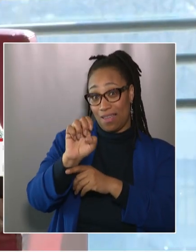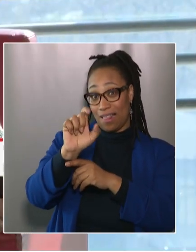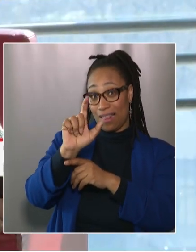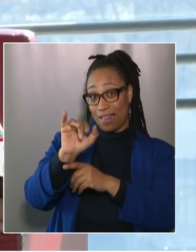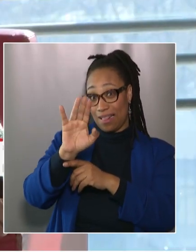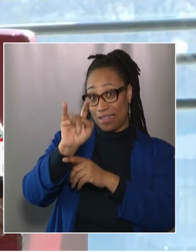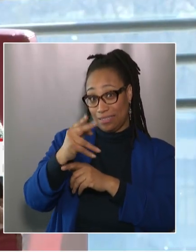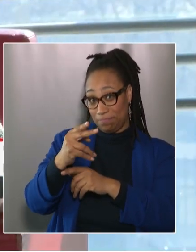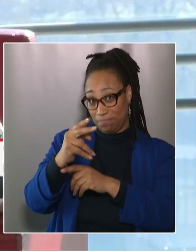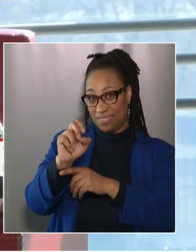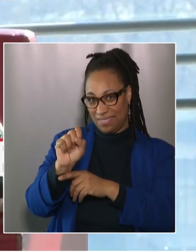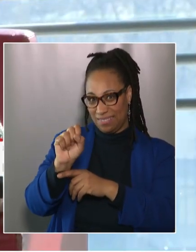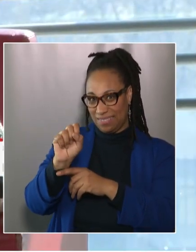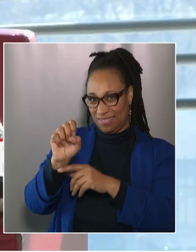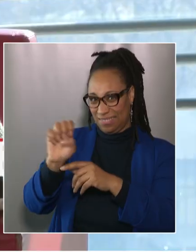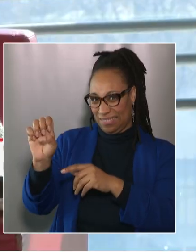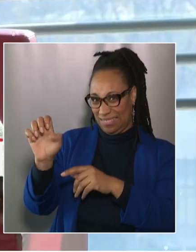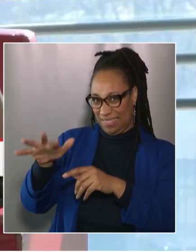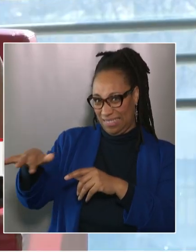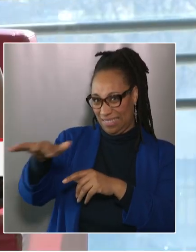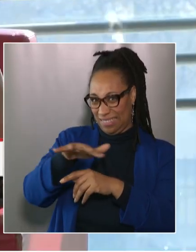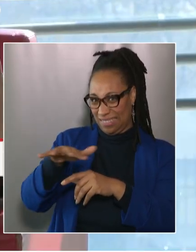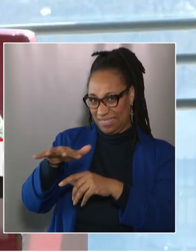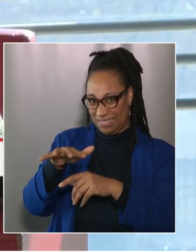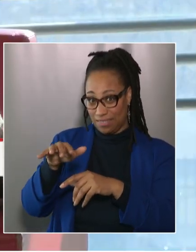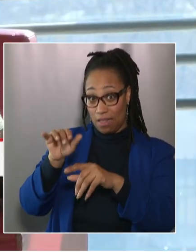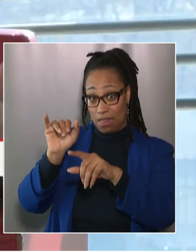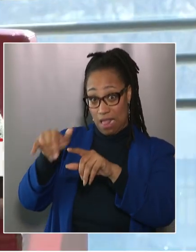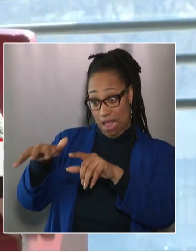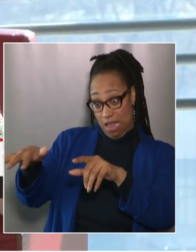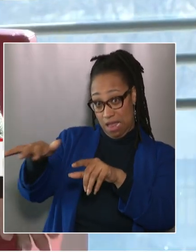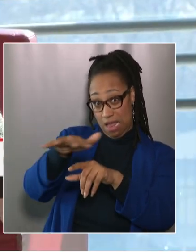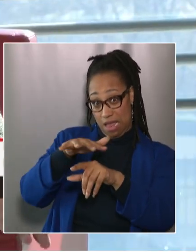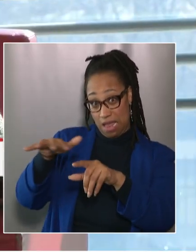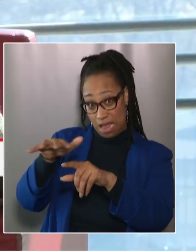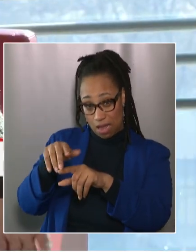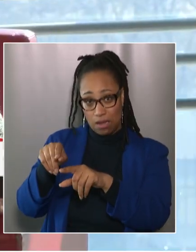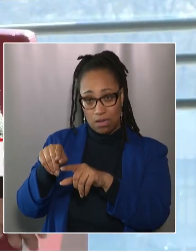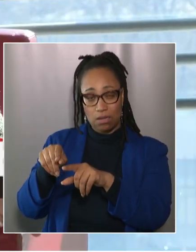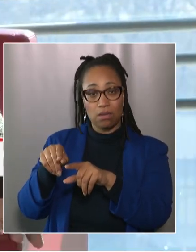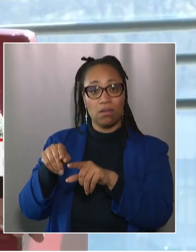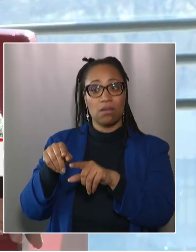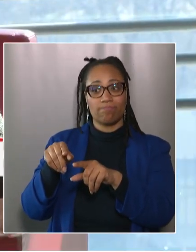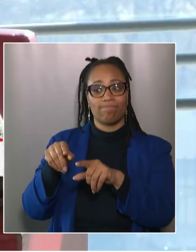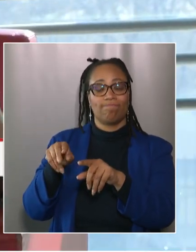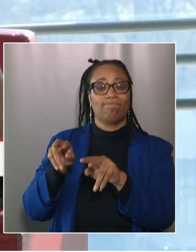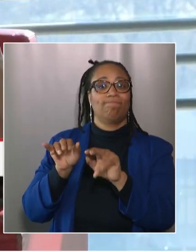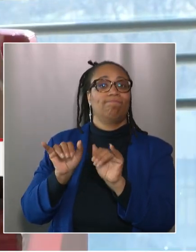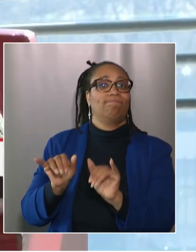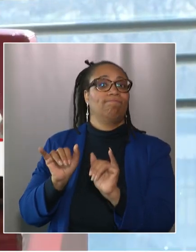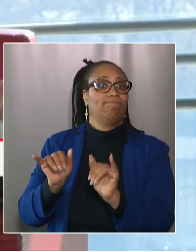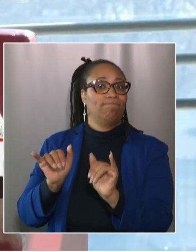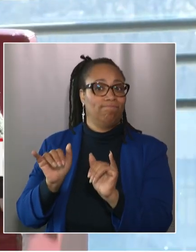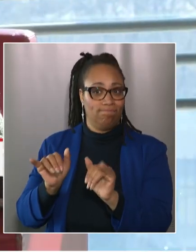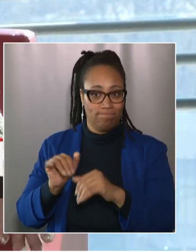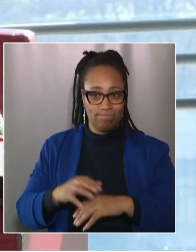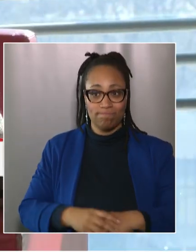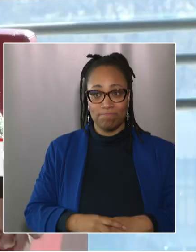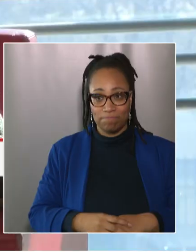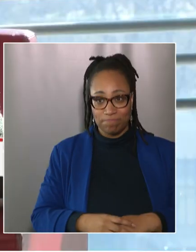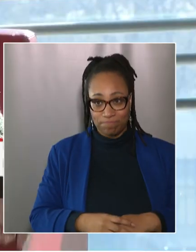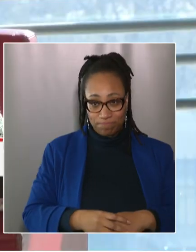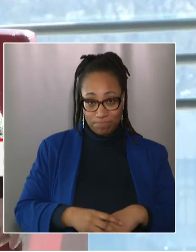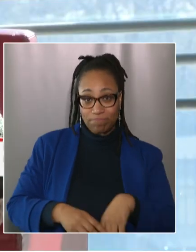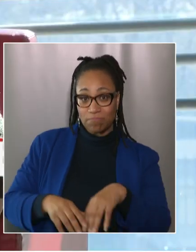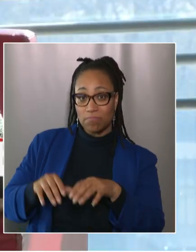Congress Heights, in that the community was promised an anchor. The community was promised a